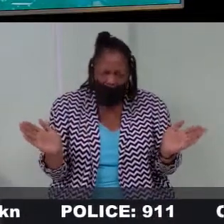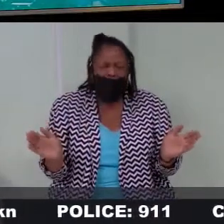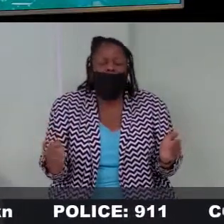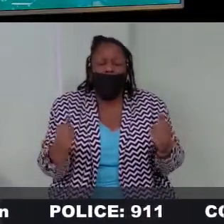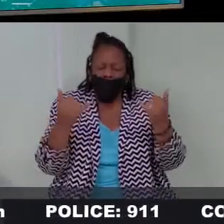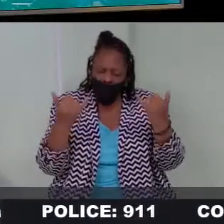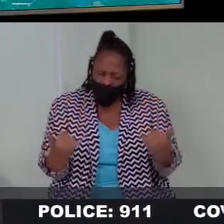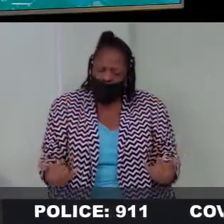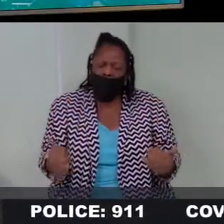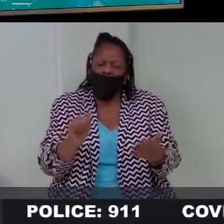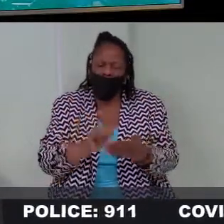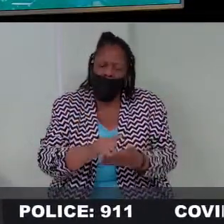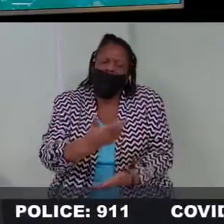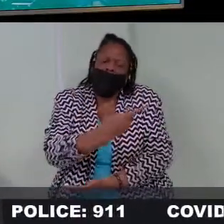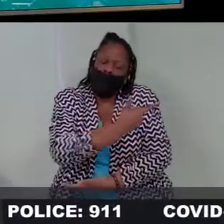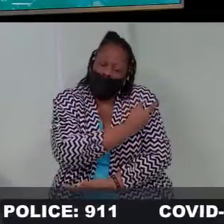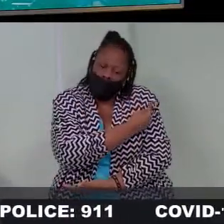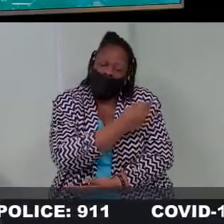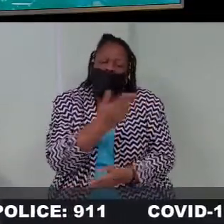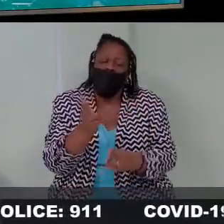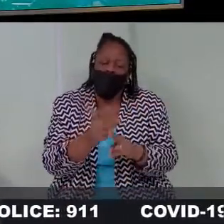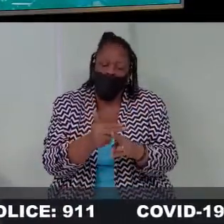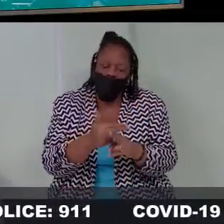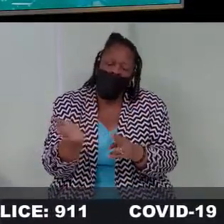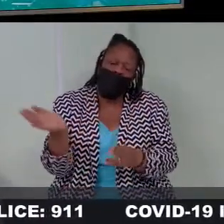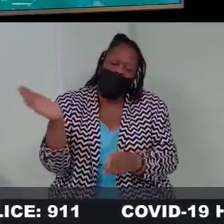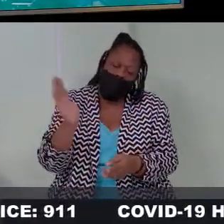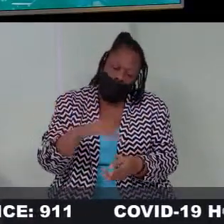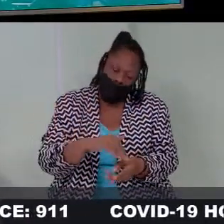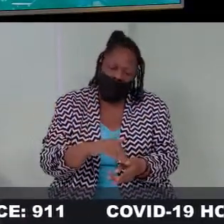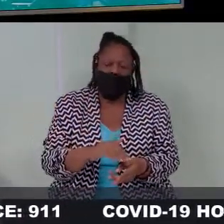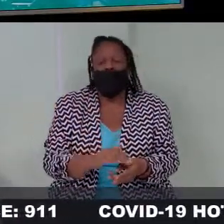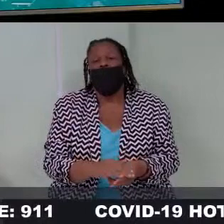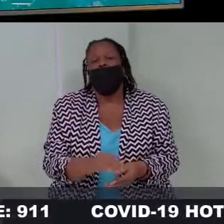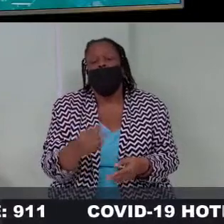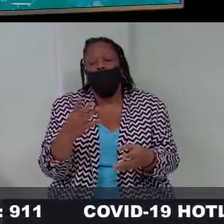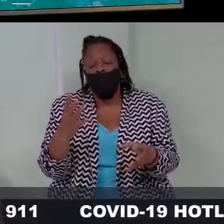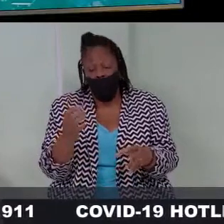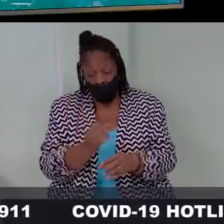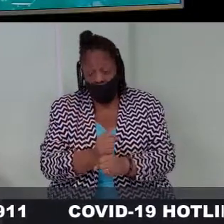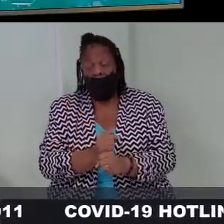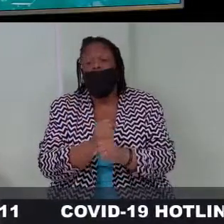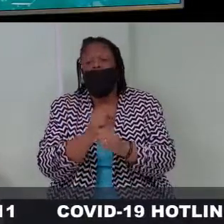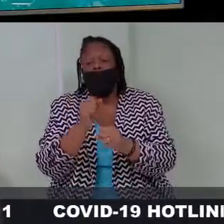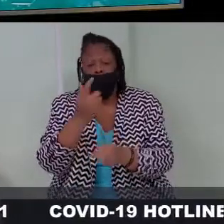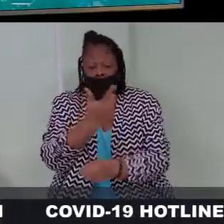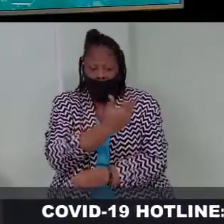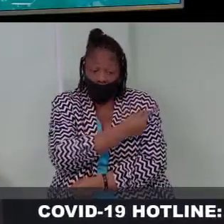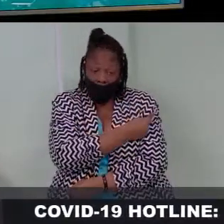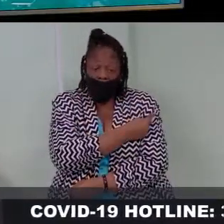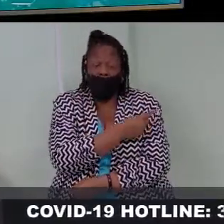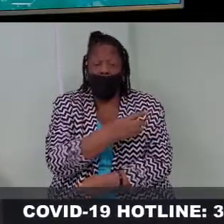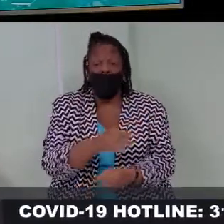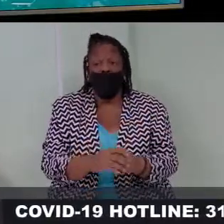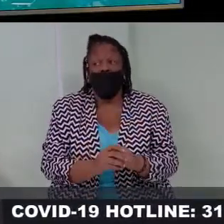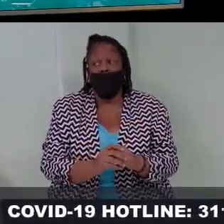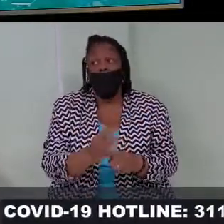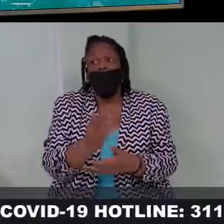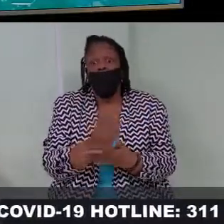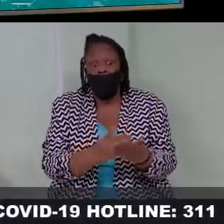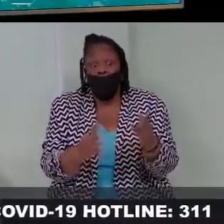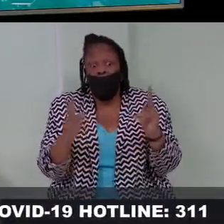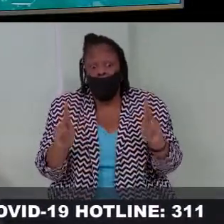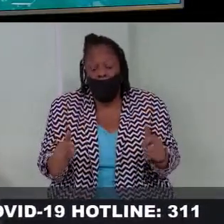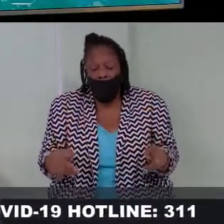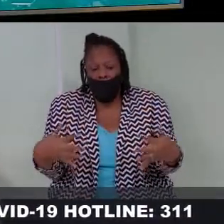the vaccines are coming on stream, to avail yourself to take the vaccine. There is still some